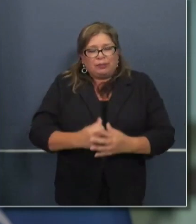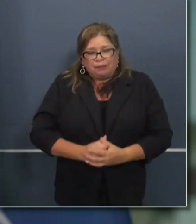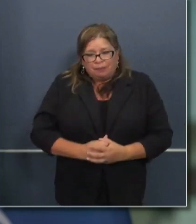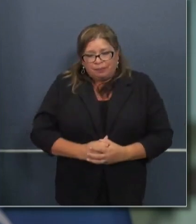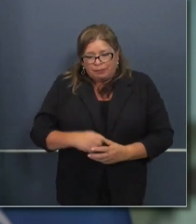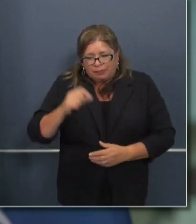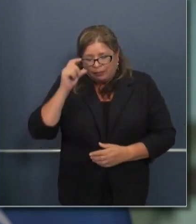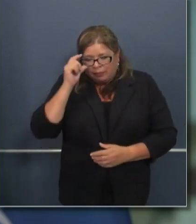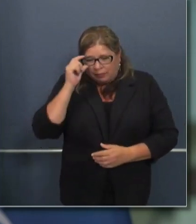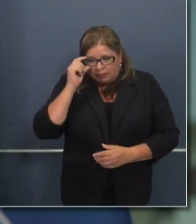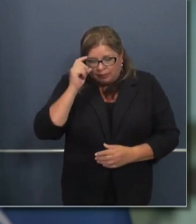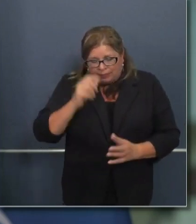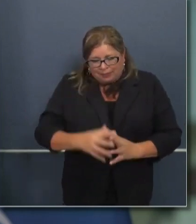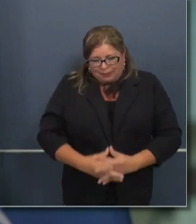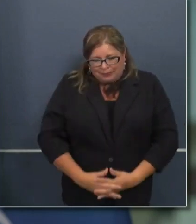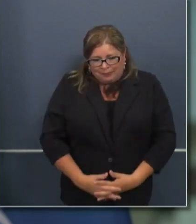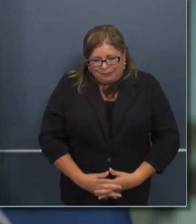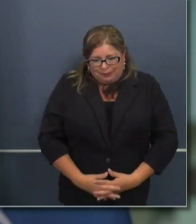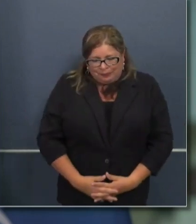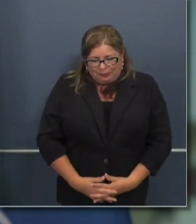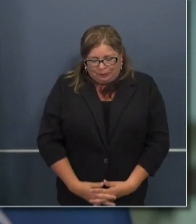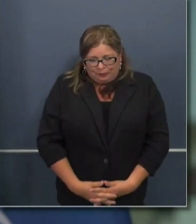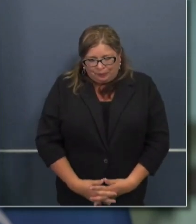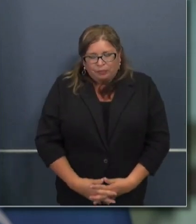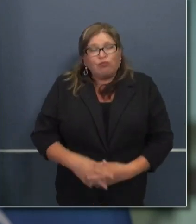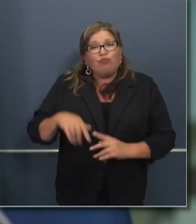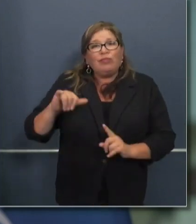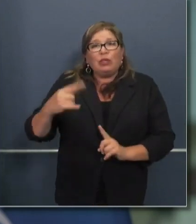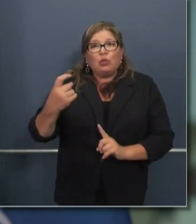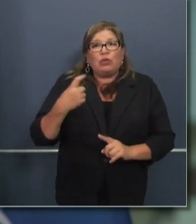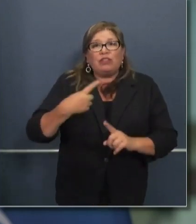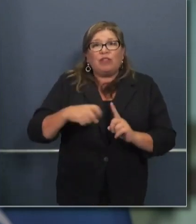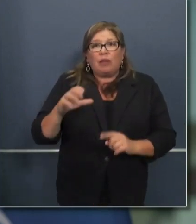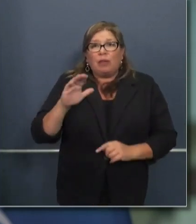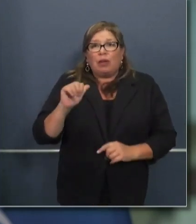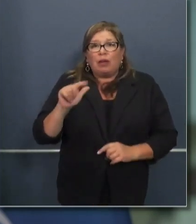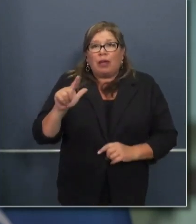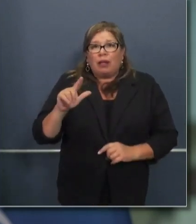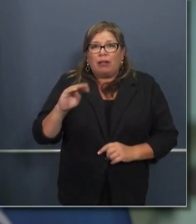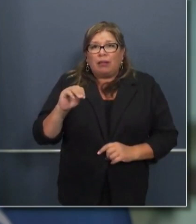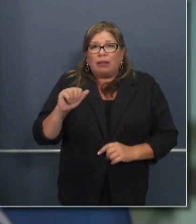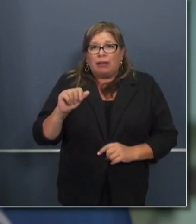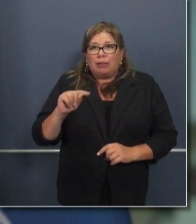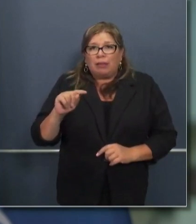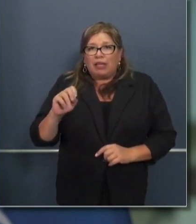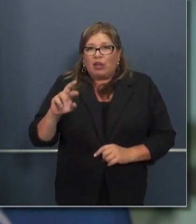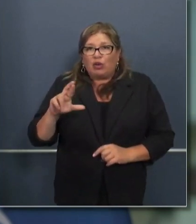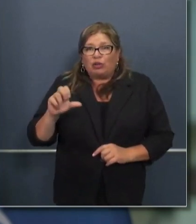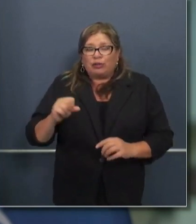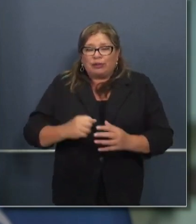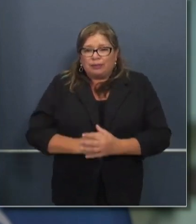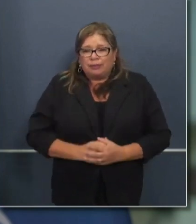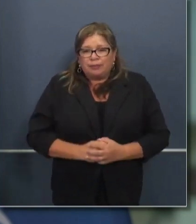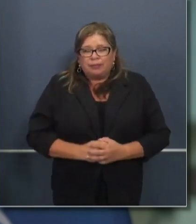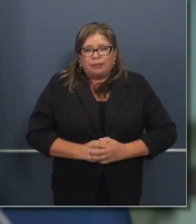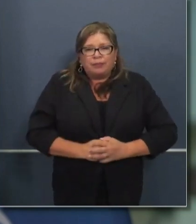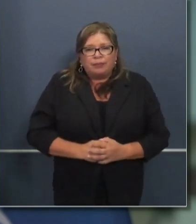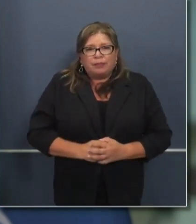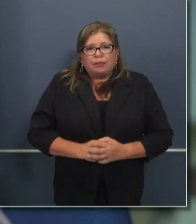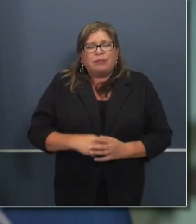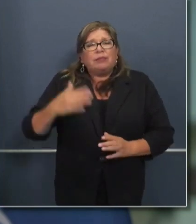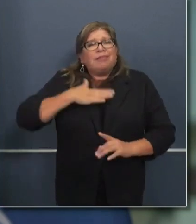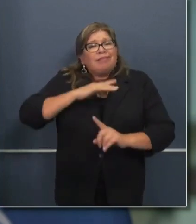Hi, thank you, Governor, for answering our questions. My question is about the safety net programs that you've stood up during